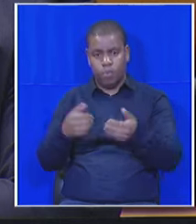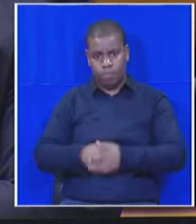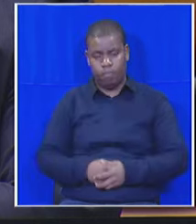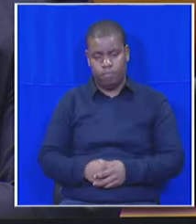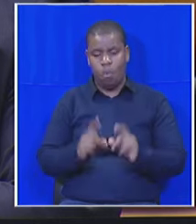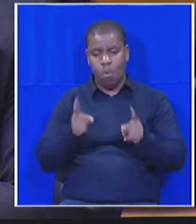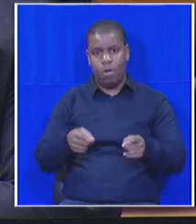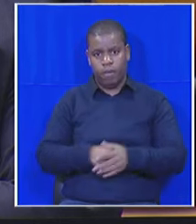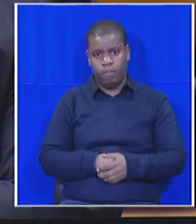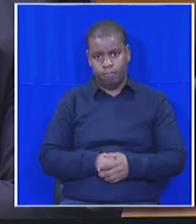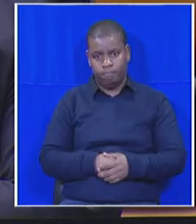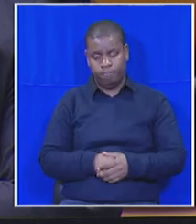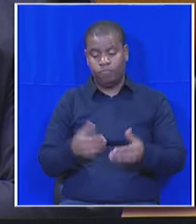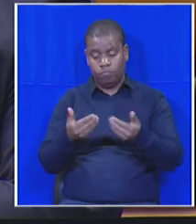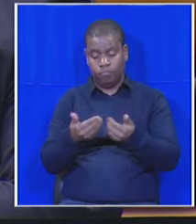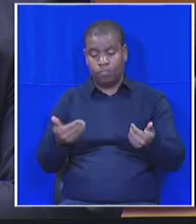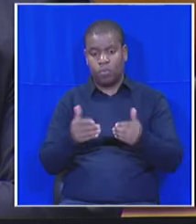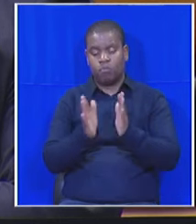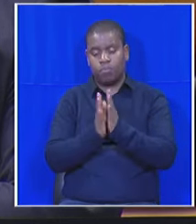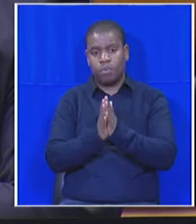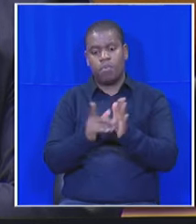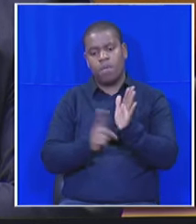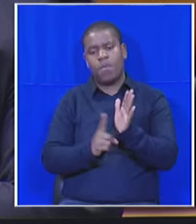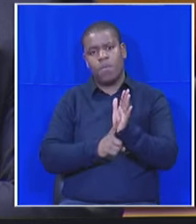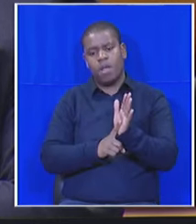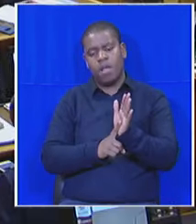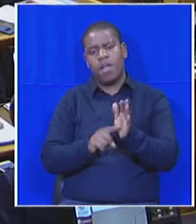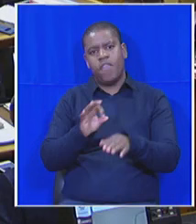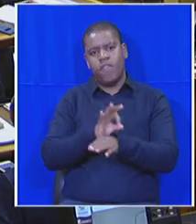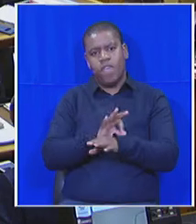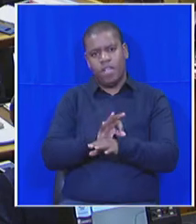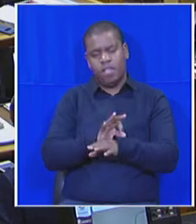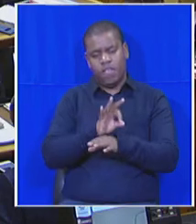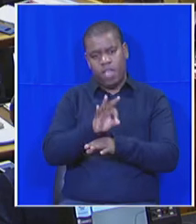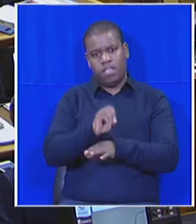Order. A division having been called, the bells will be rung for 30 seconds.